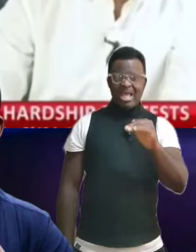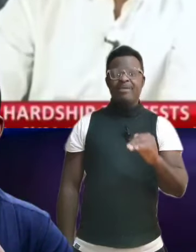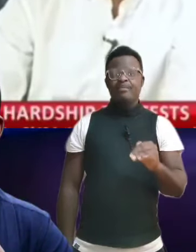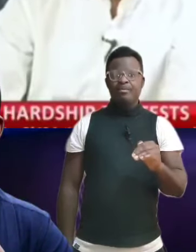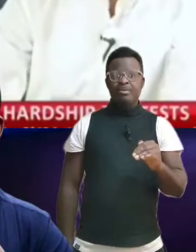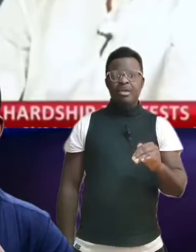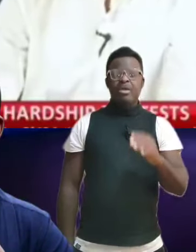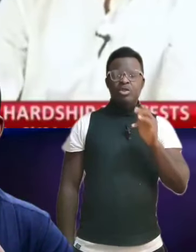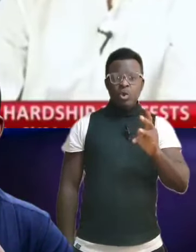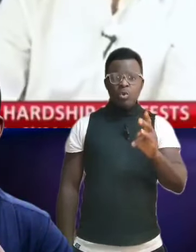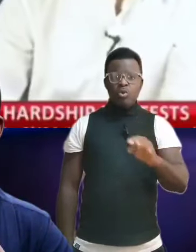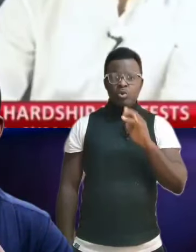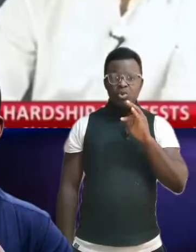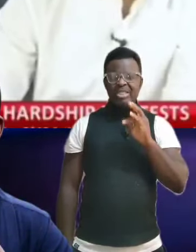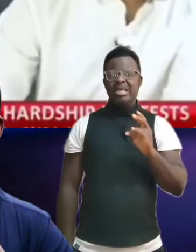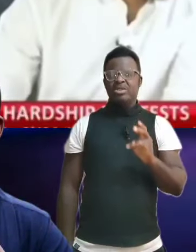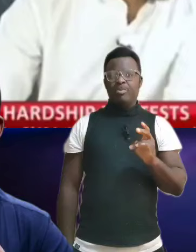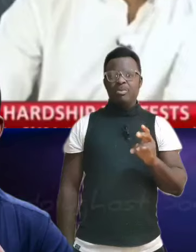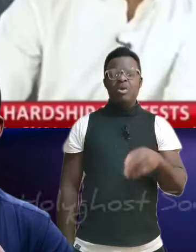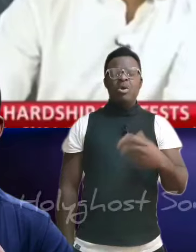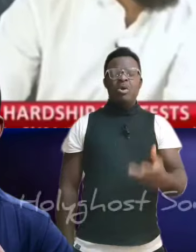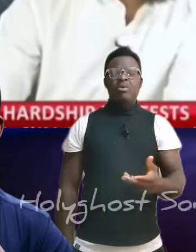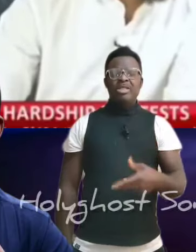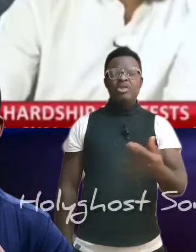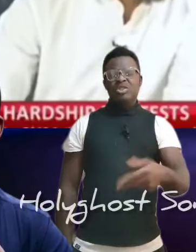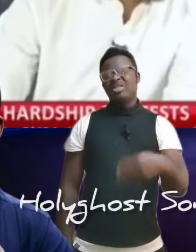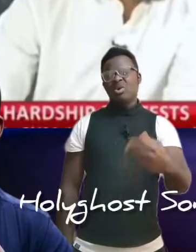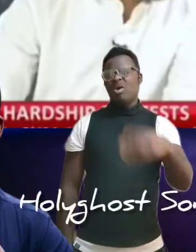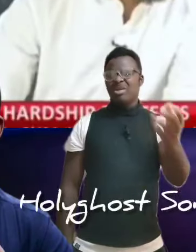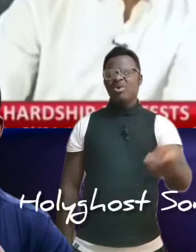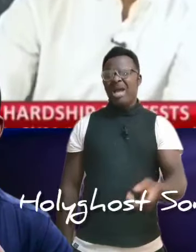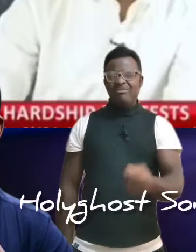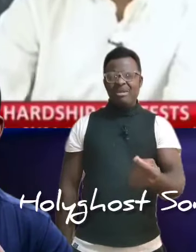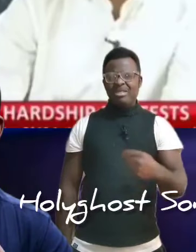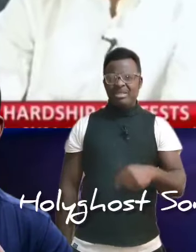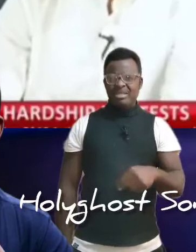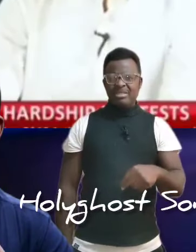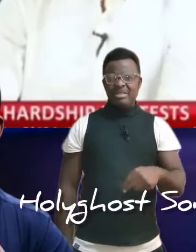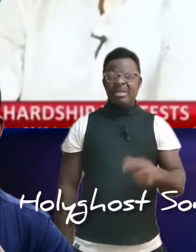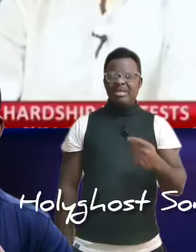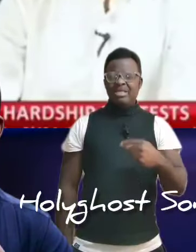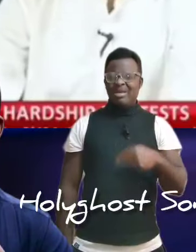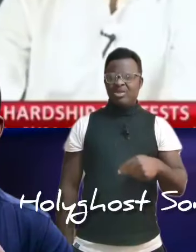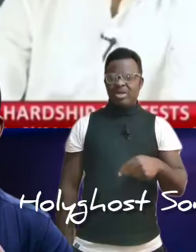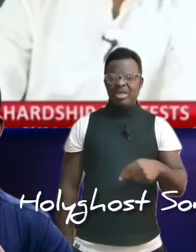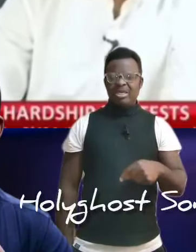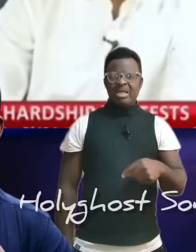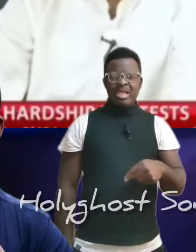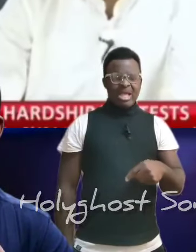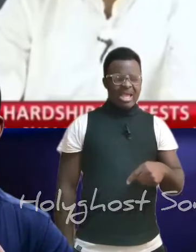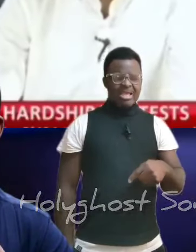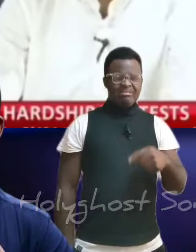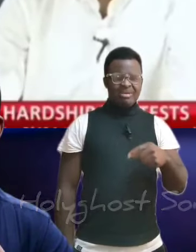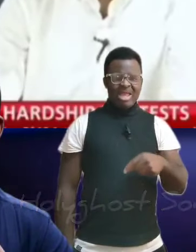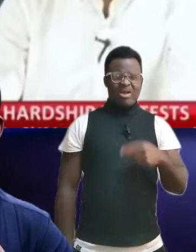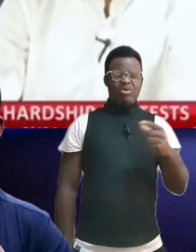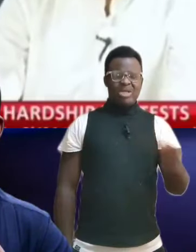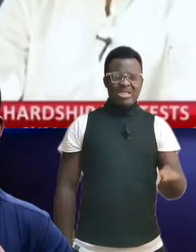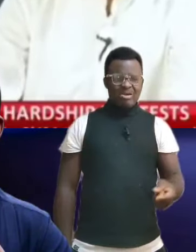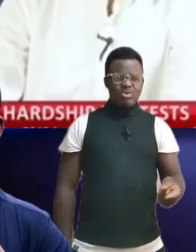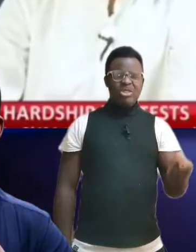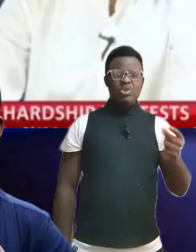became. When you make peaceful protests impossible, you know, because people just have to vent. You cannot be